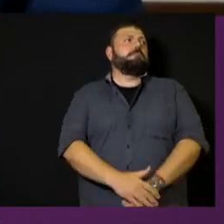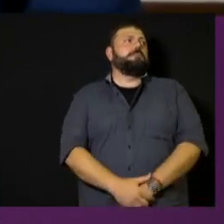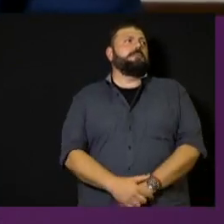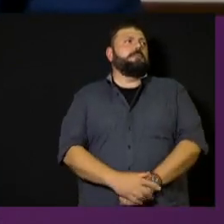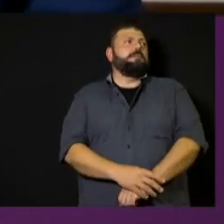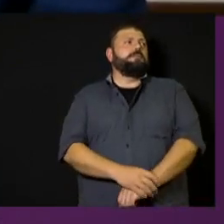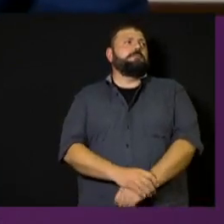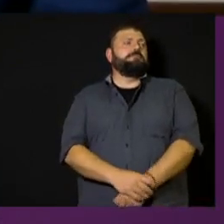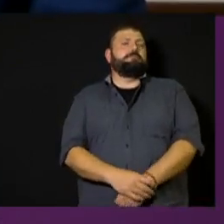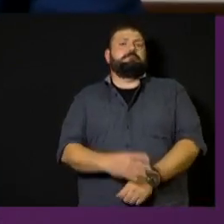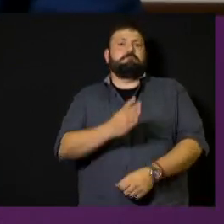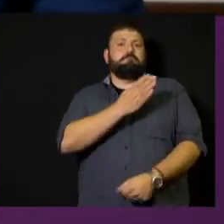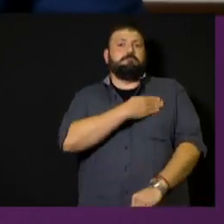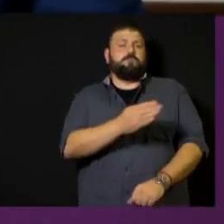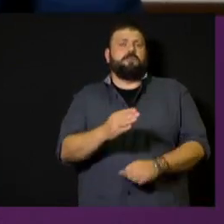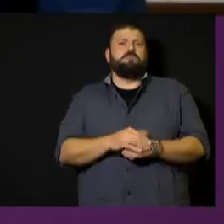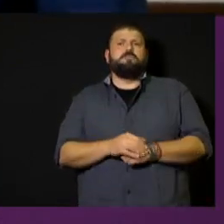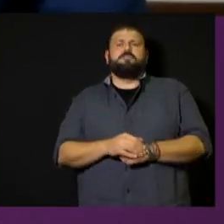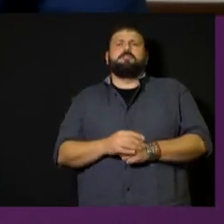Well,